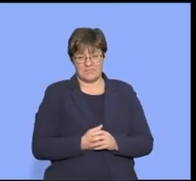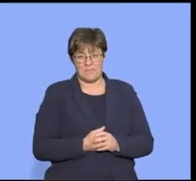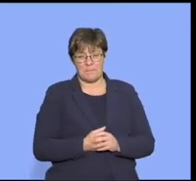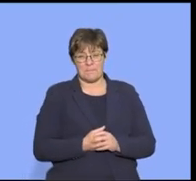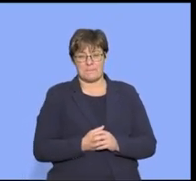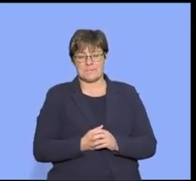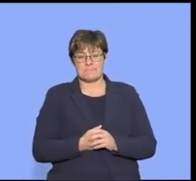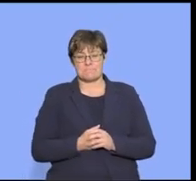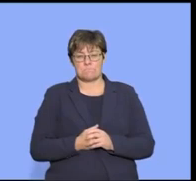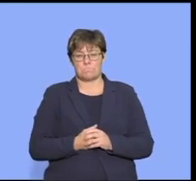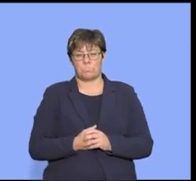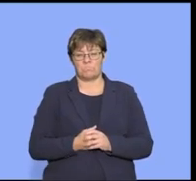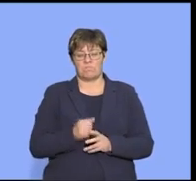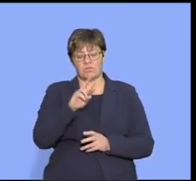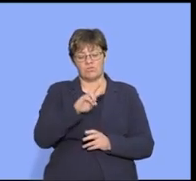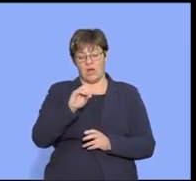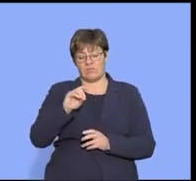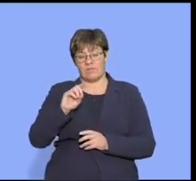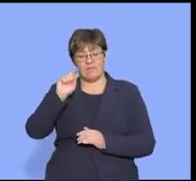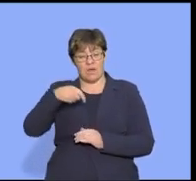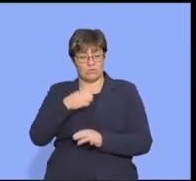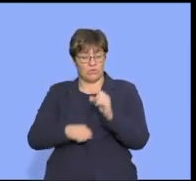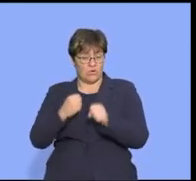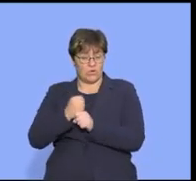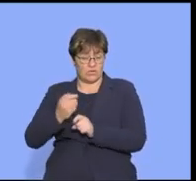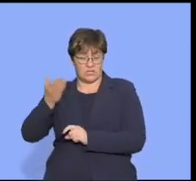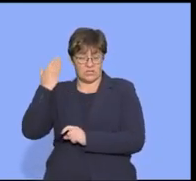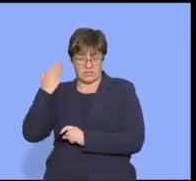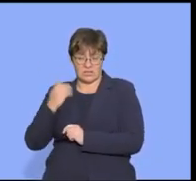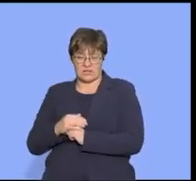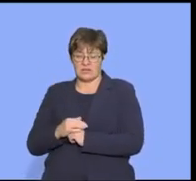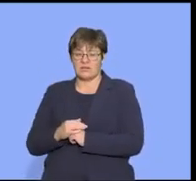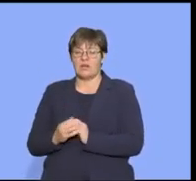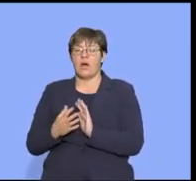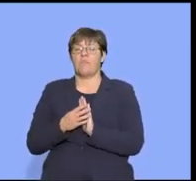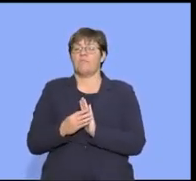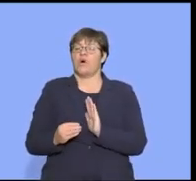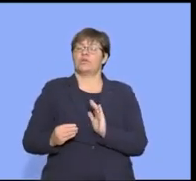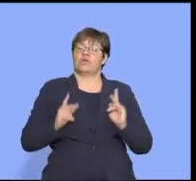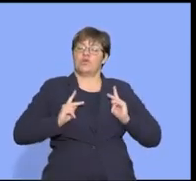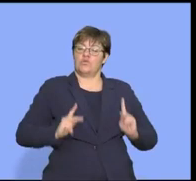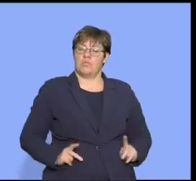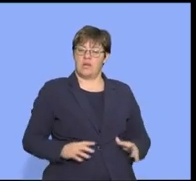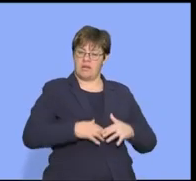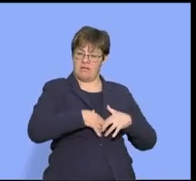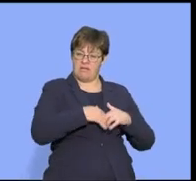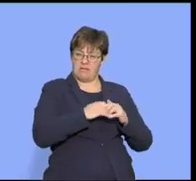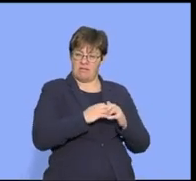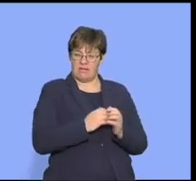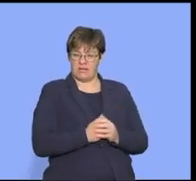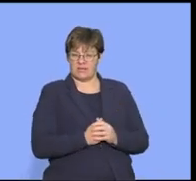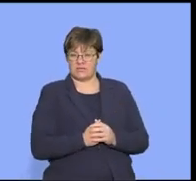Then, 200,000 years ago, modern humans arose.